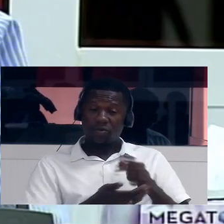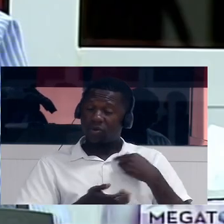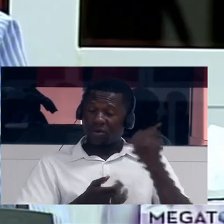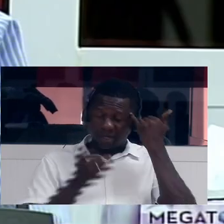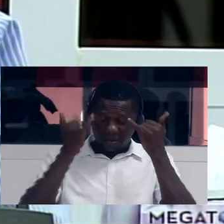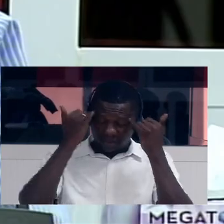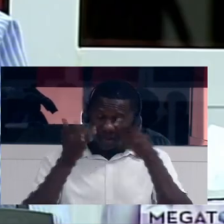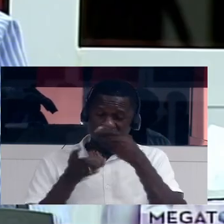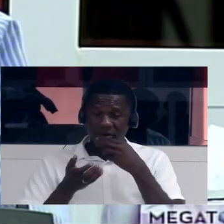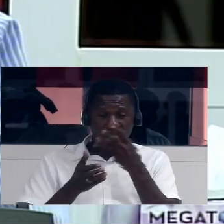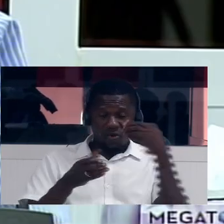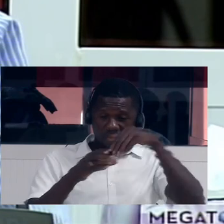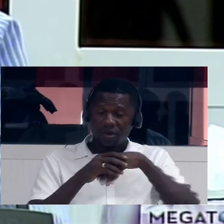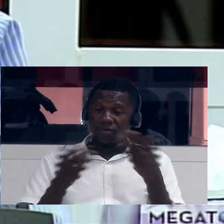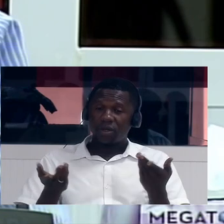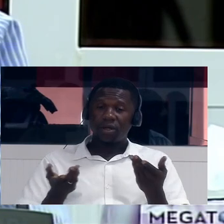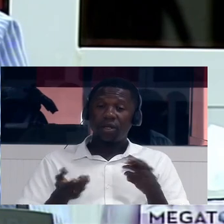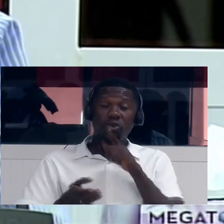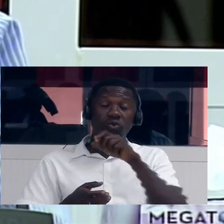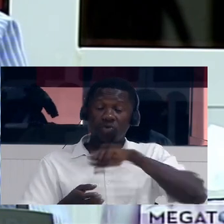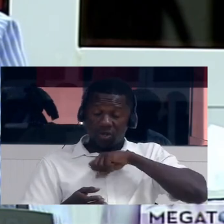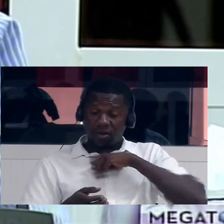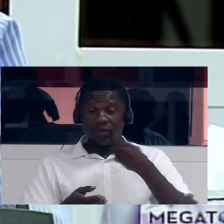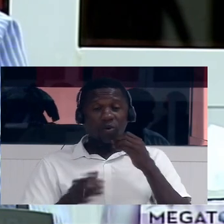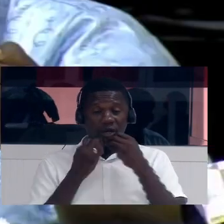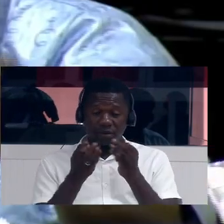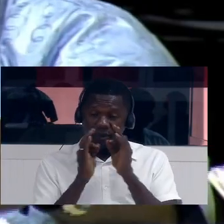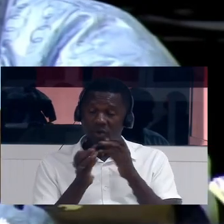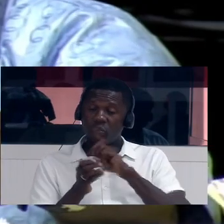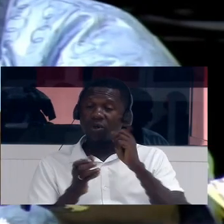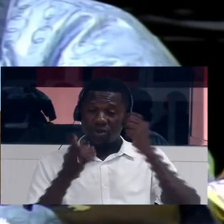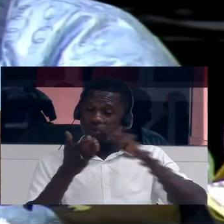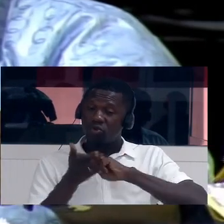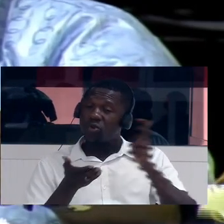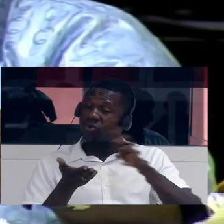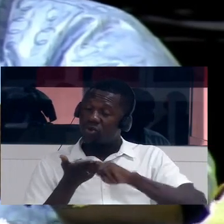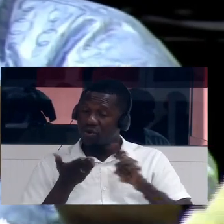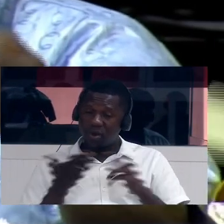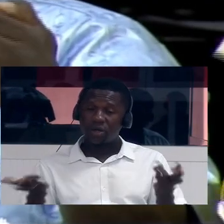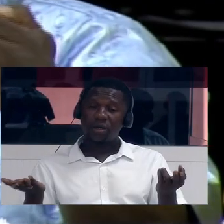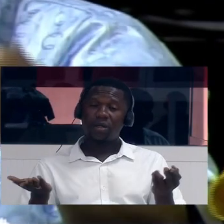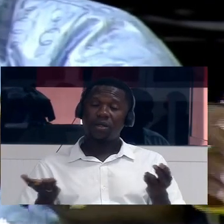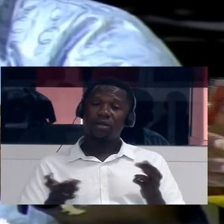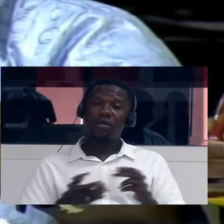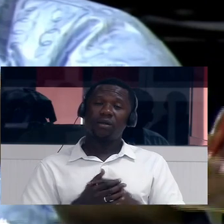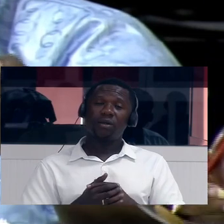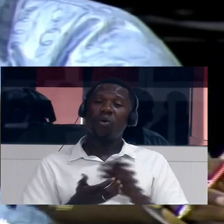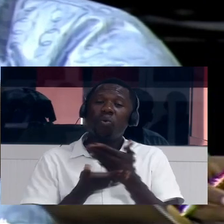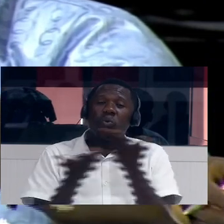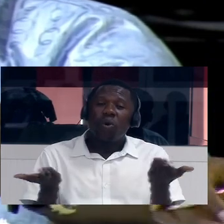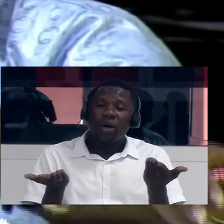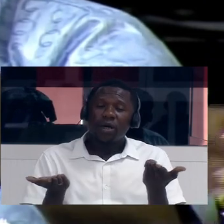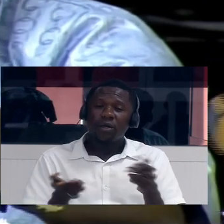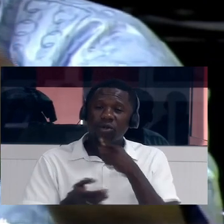record. You have to explain to us what was abnormal under the circumstances. Why